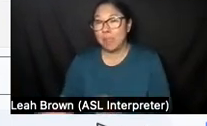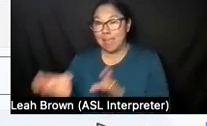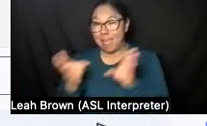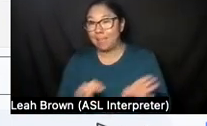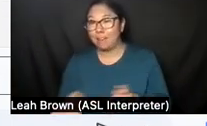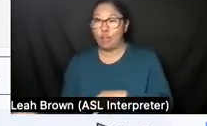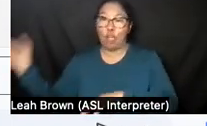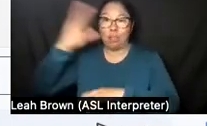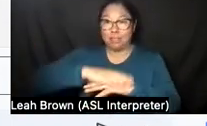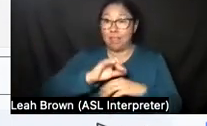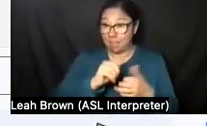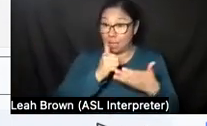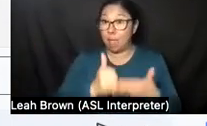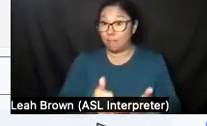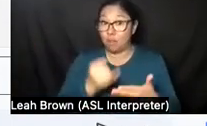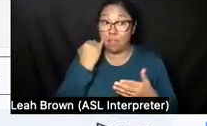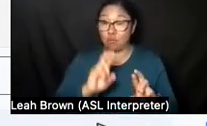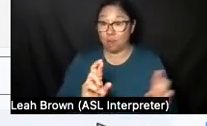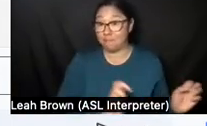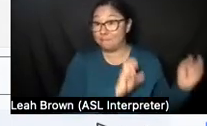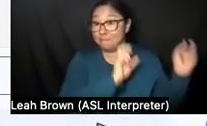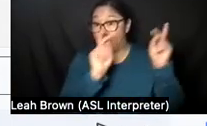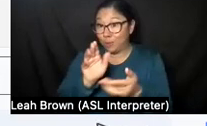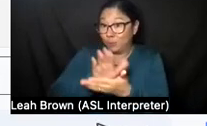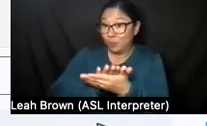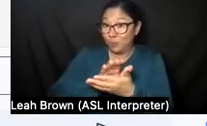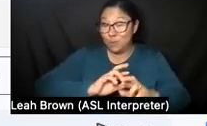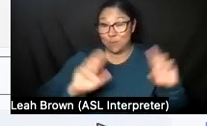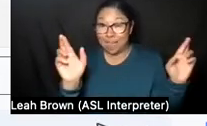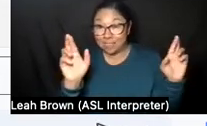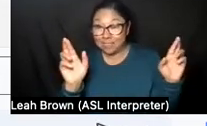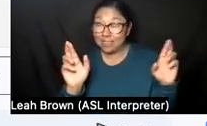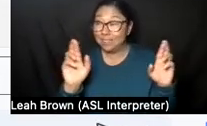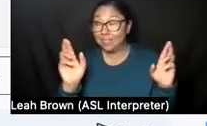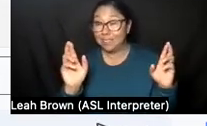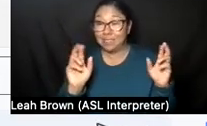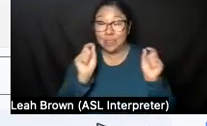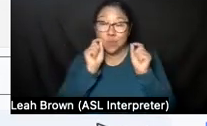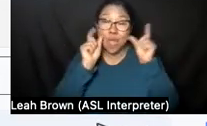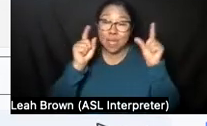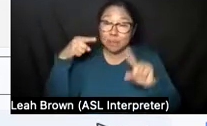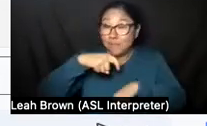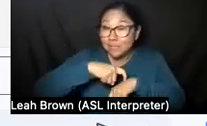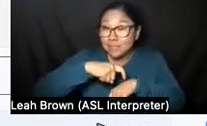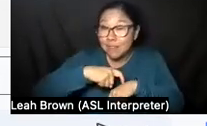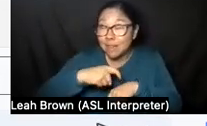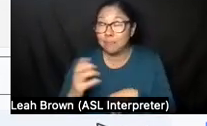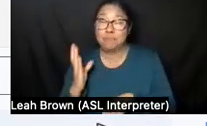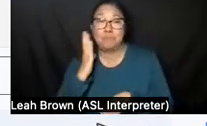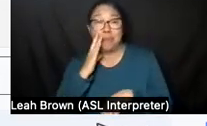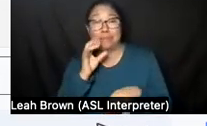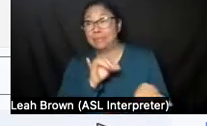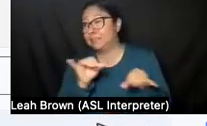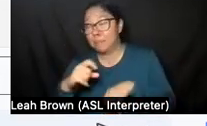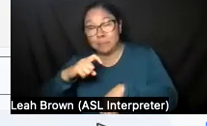as well when they get ready to go back to school because they're going to be getting back to waking up at a certain time, going to bed at their bedtime,